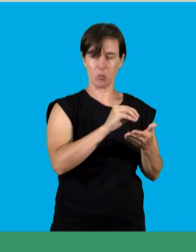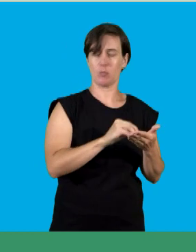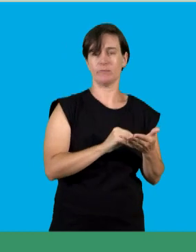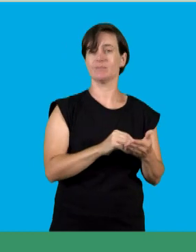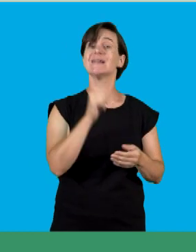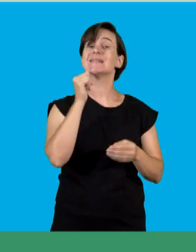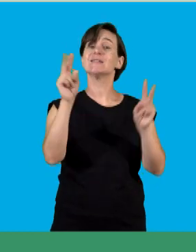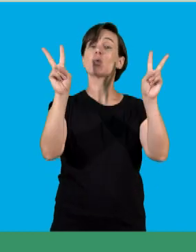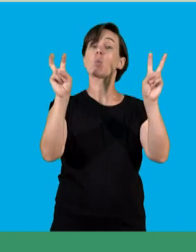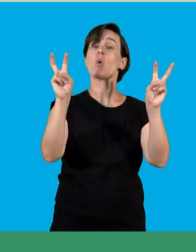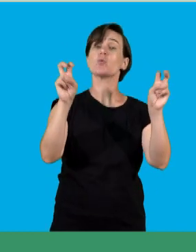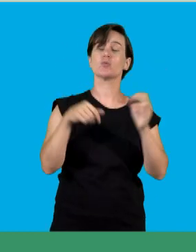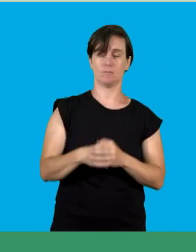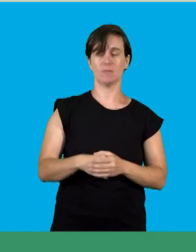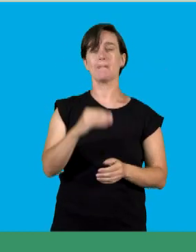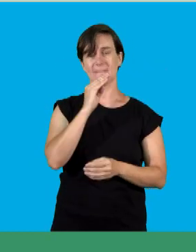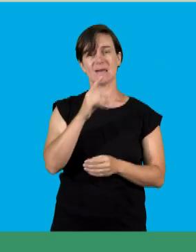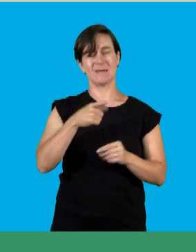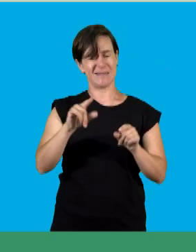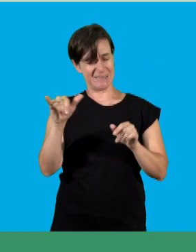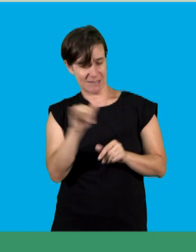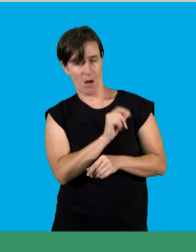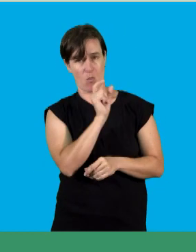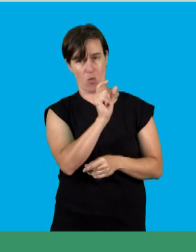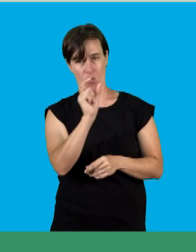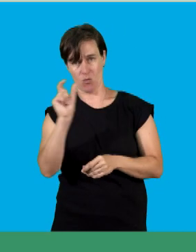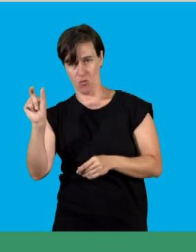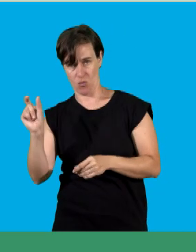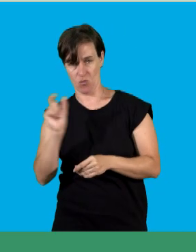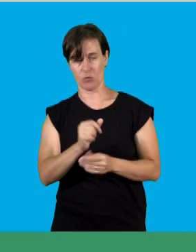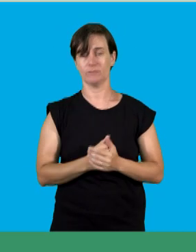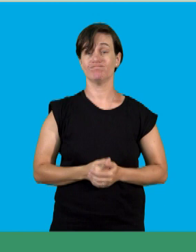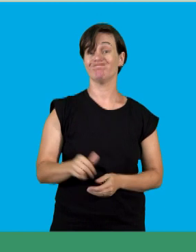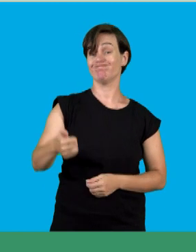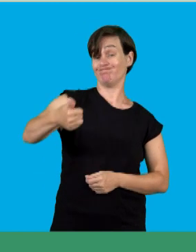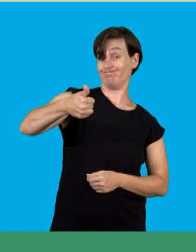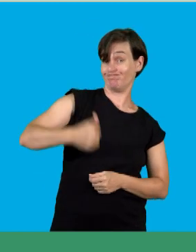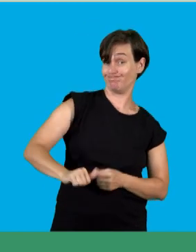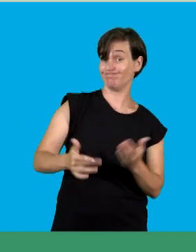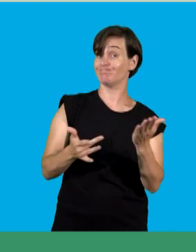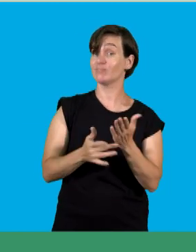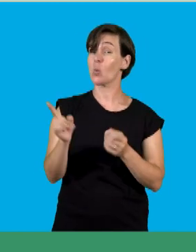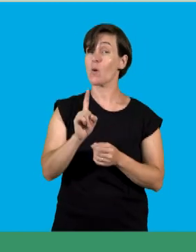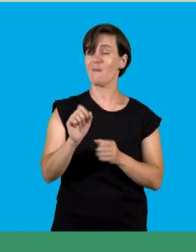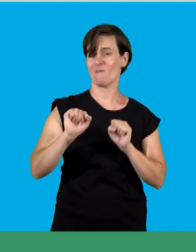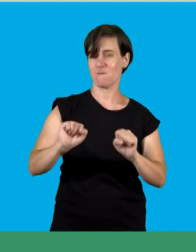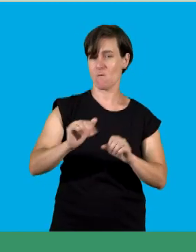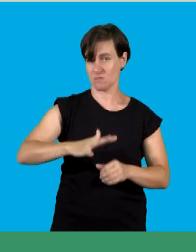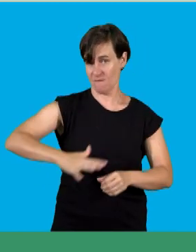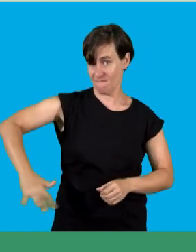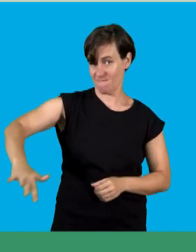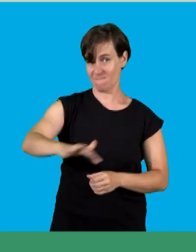quote from the scenario, this is exactly what we mean. Lastly, we've got force field. Like I said, they needed three.